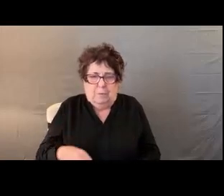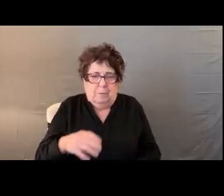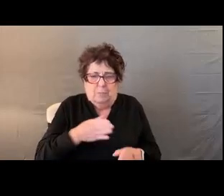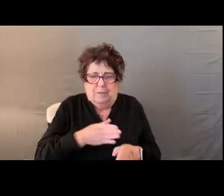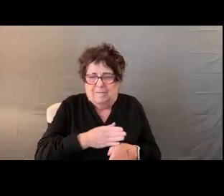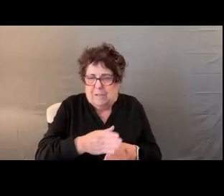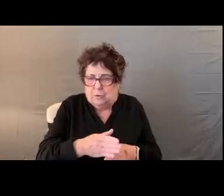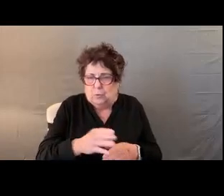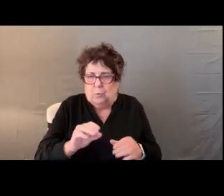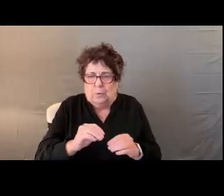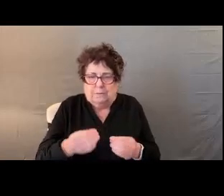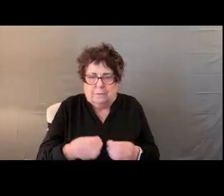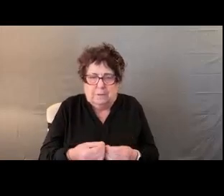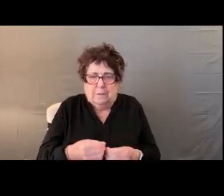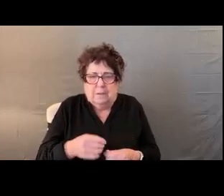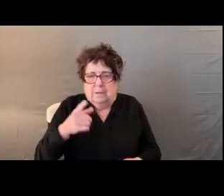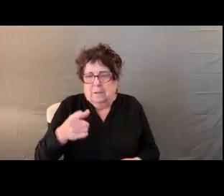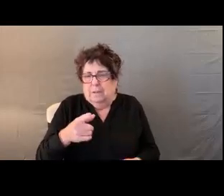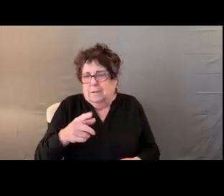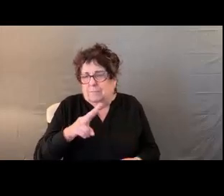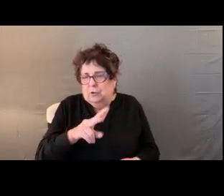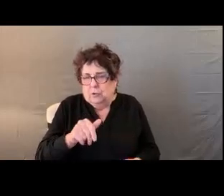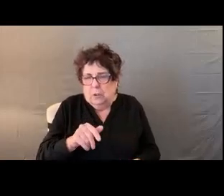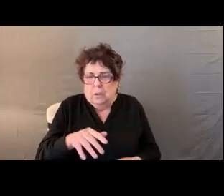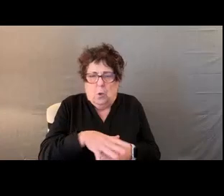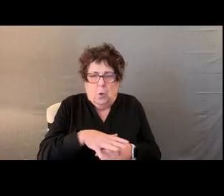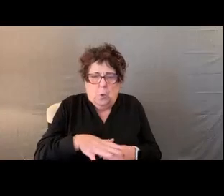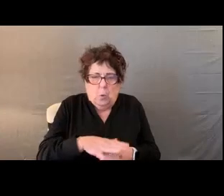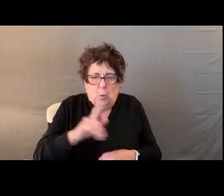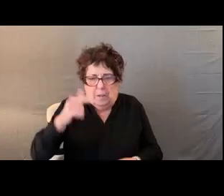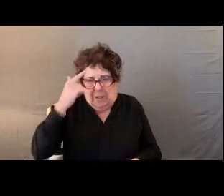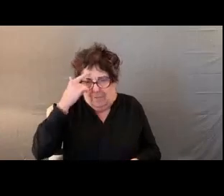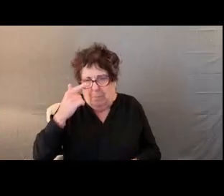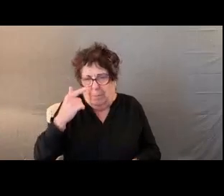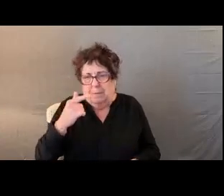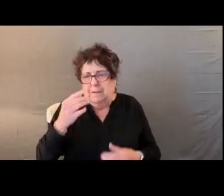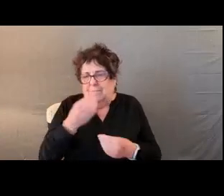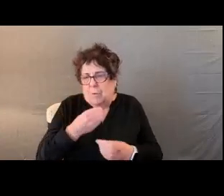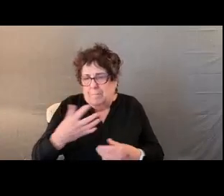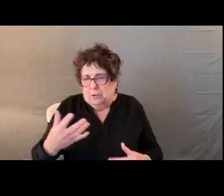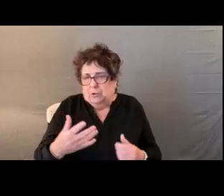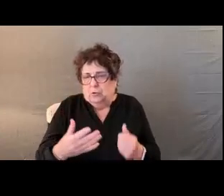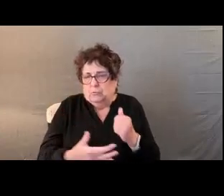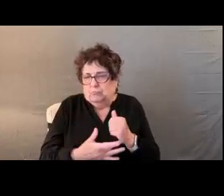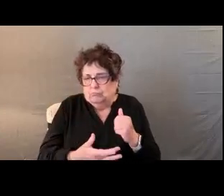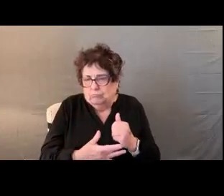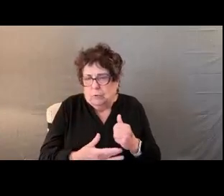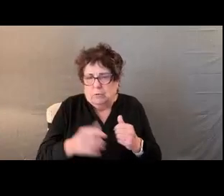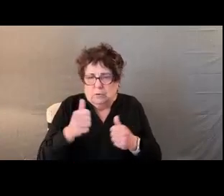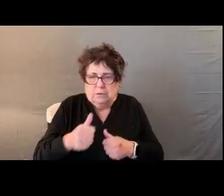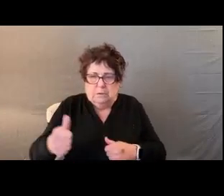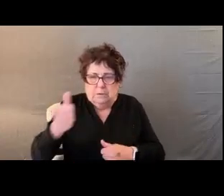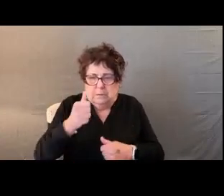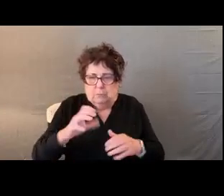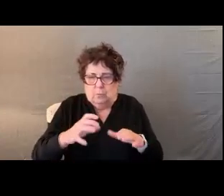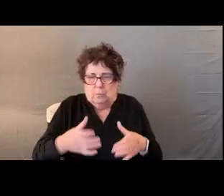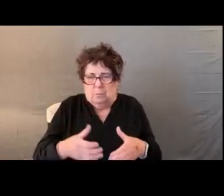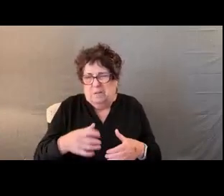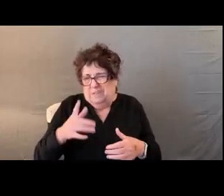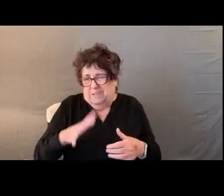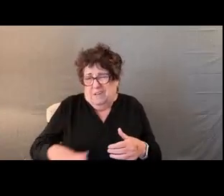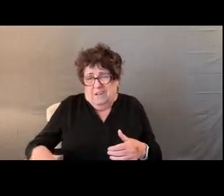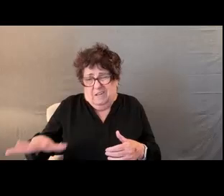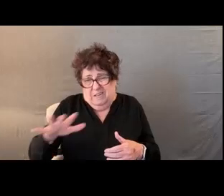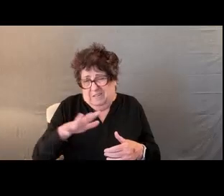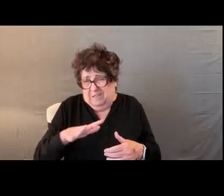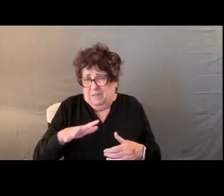Local Government Information Technology Executives Group. These are all of the IT directors around the state. So that's an example of the people who are going